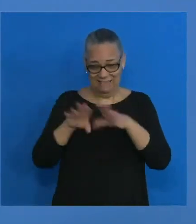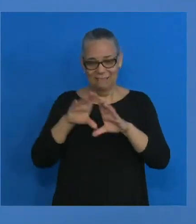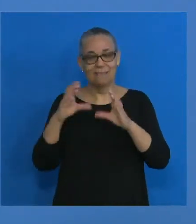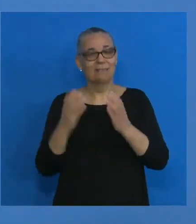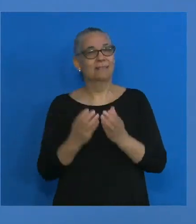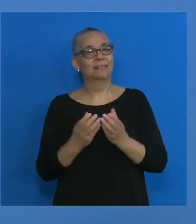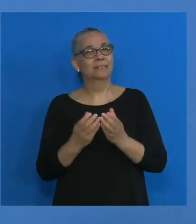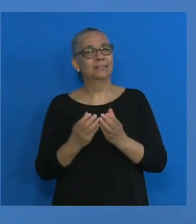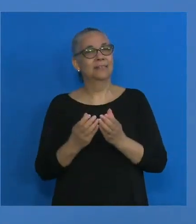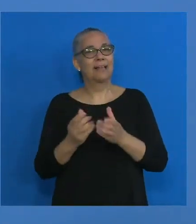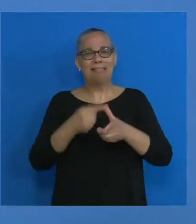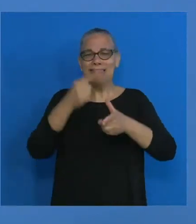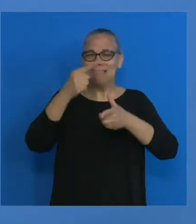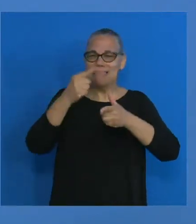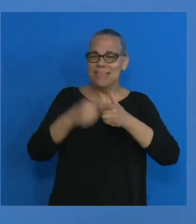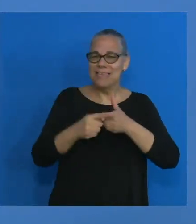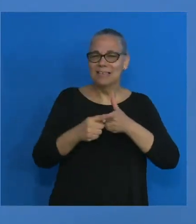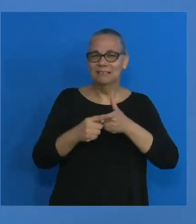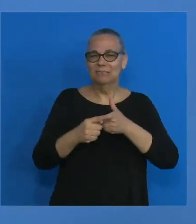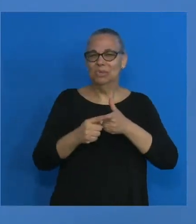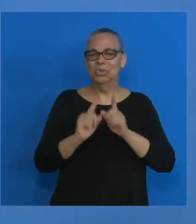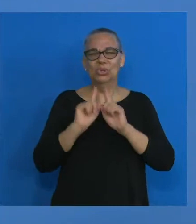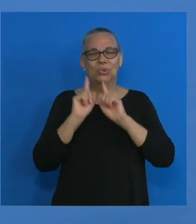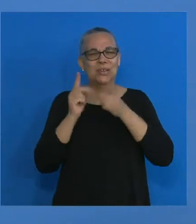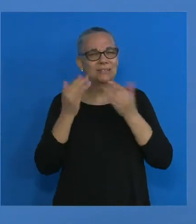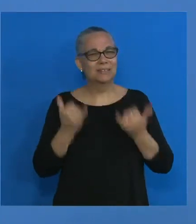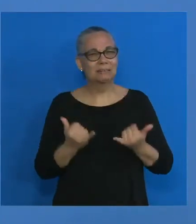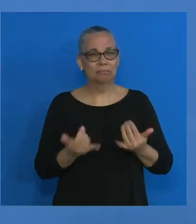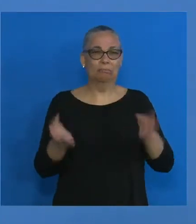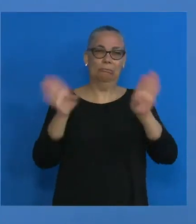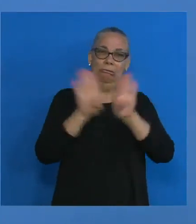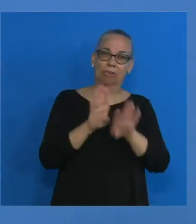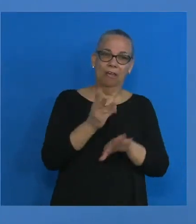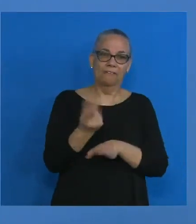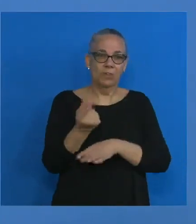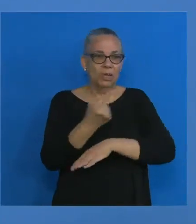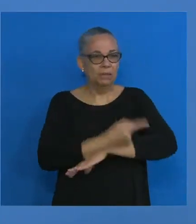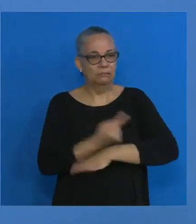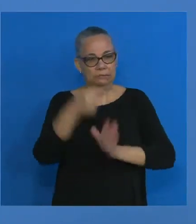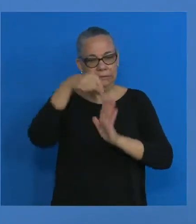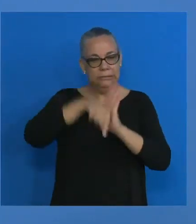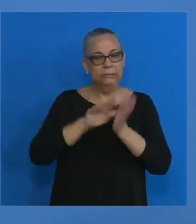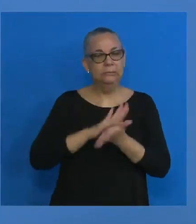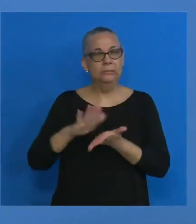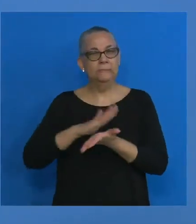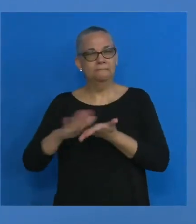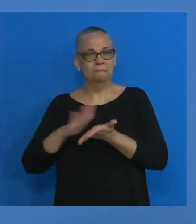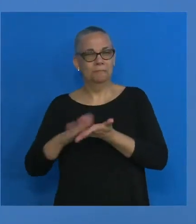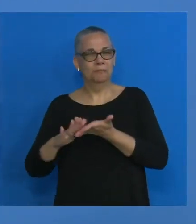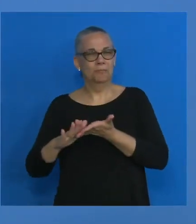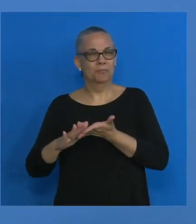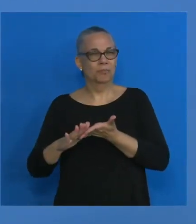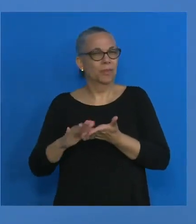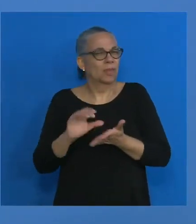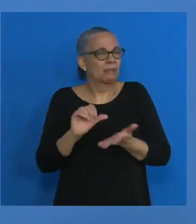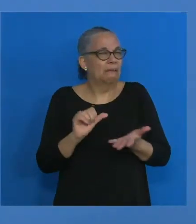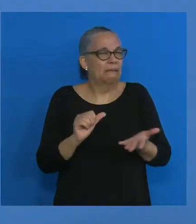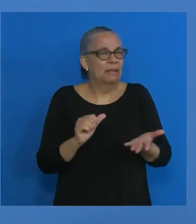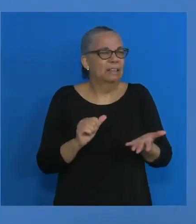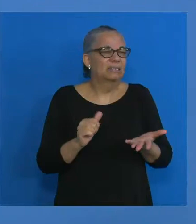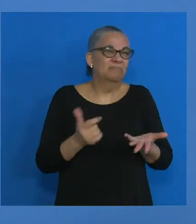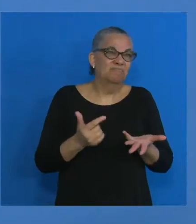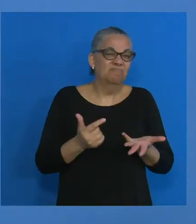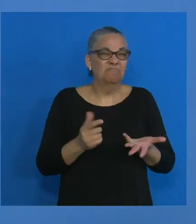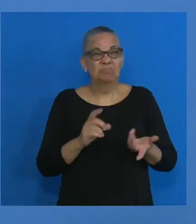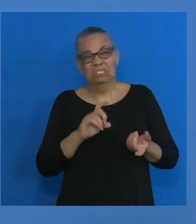Yes. And then, of course, you announced today that it's going to be shut for a few days for deep cleaning. Mm-hmm. Was there a